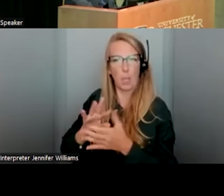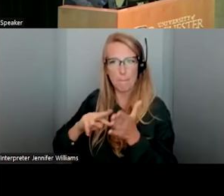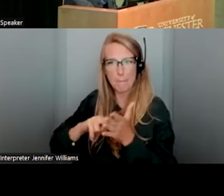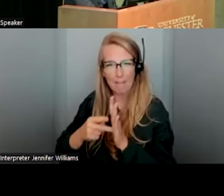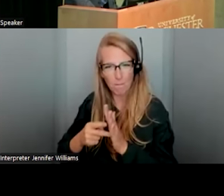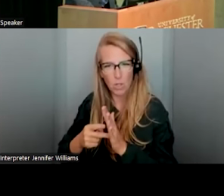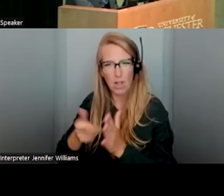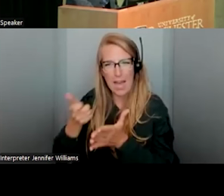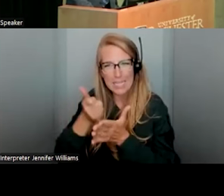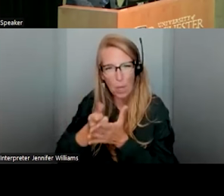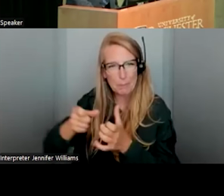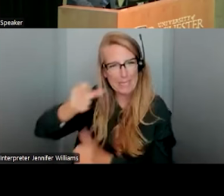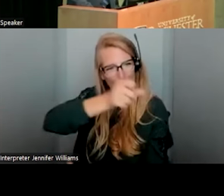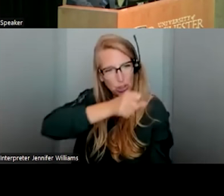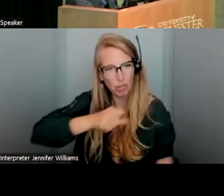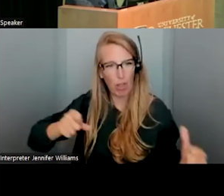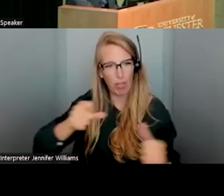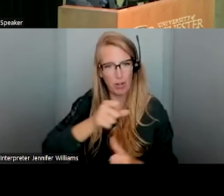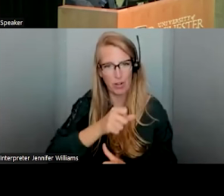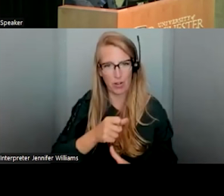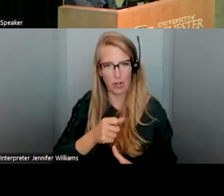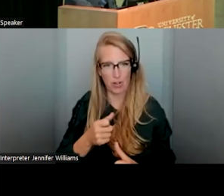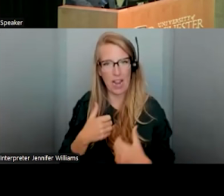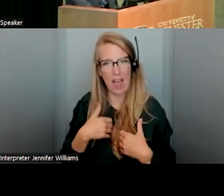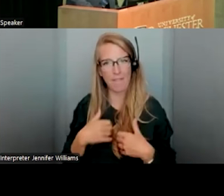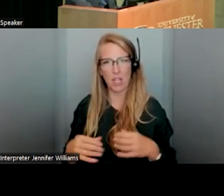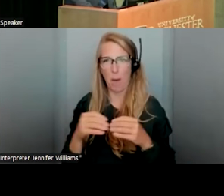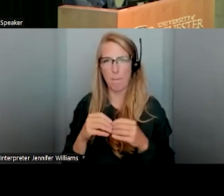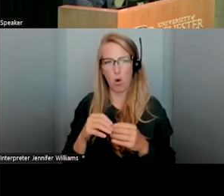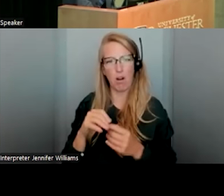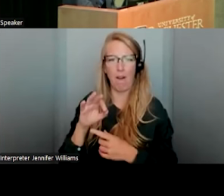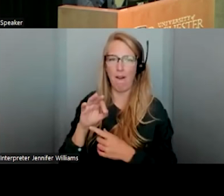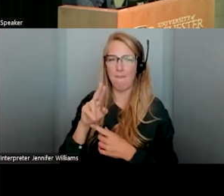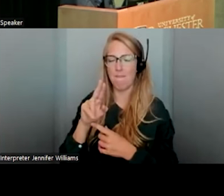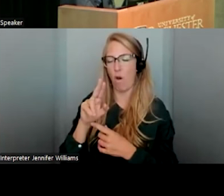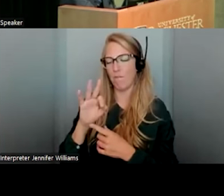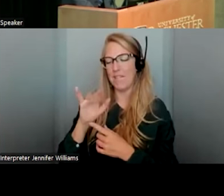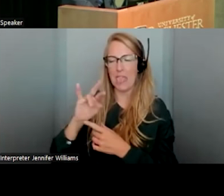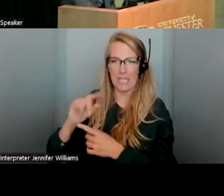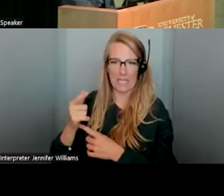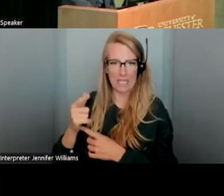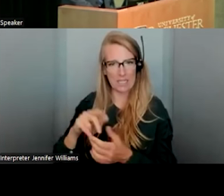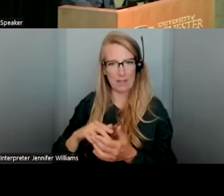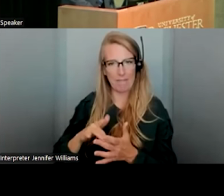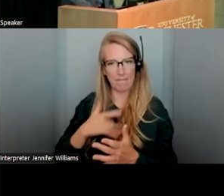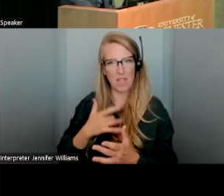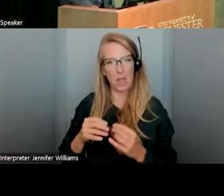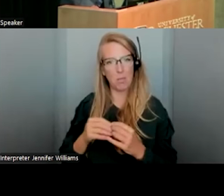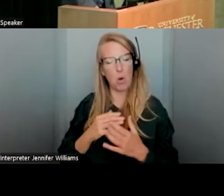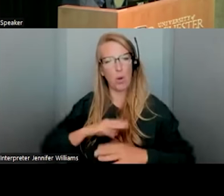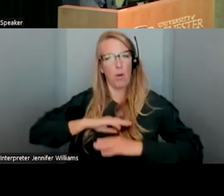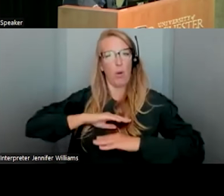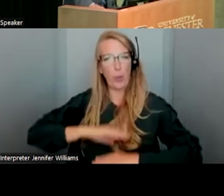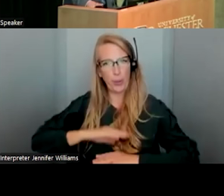fulfilling their career, having more fulfilling job and career in our community of the Department of Psychiatry.